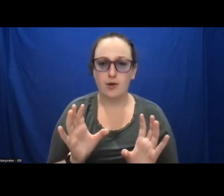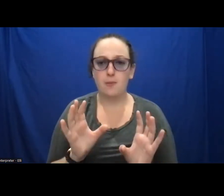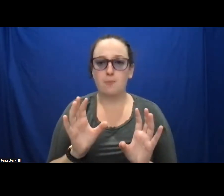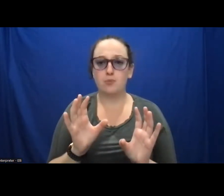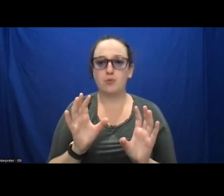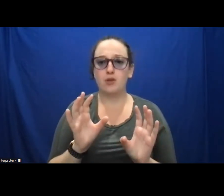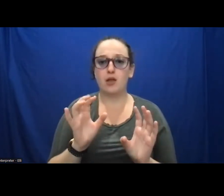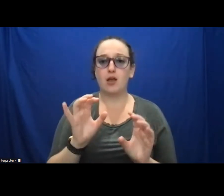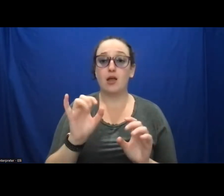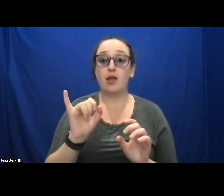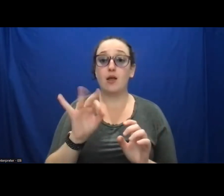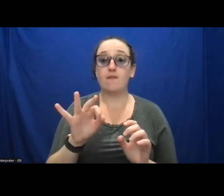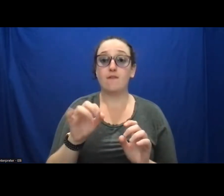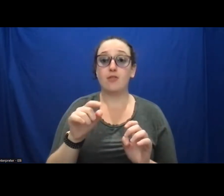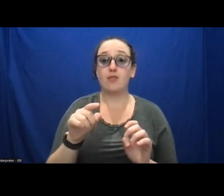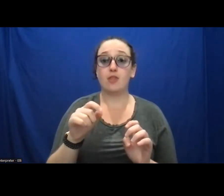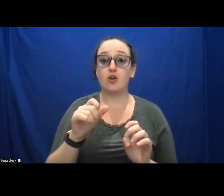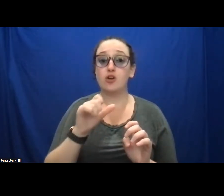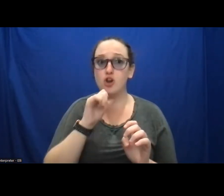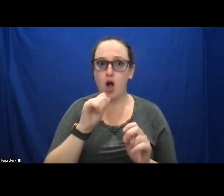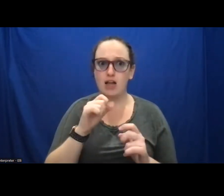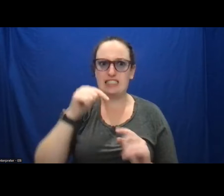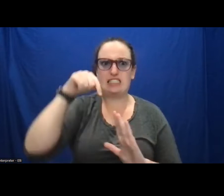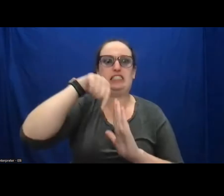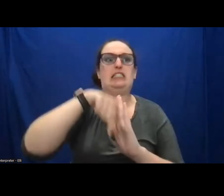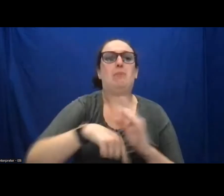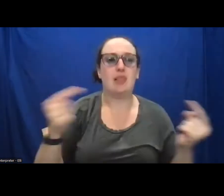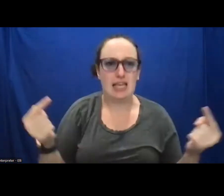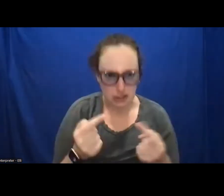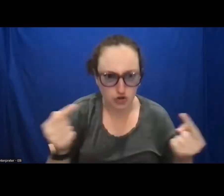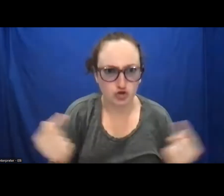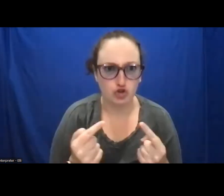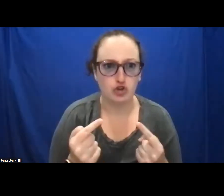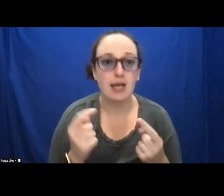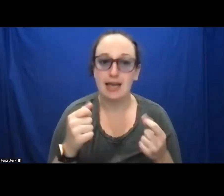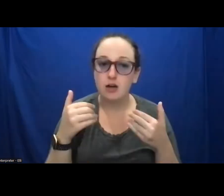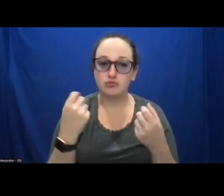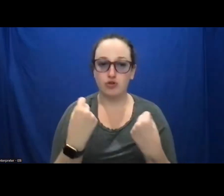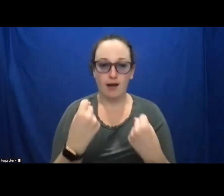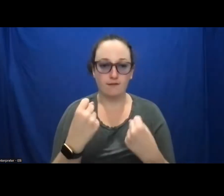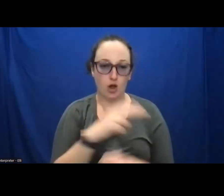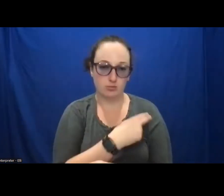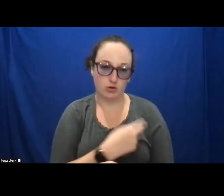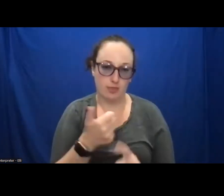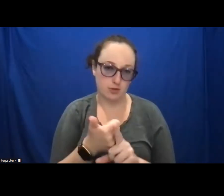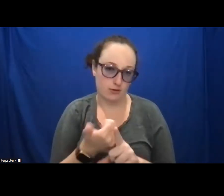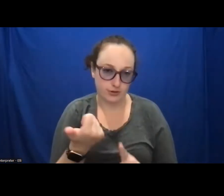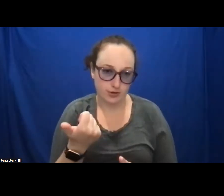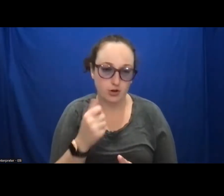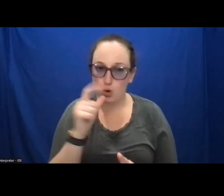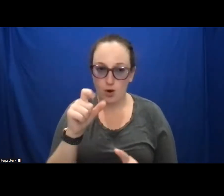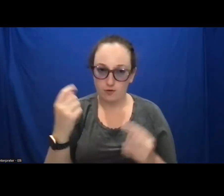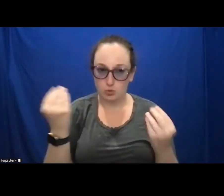something pressing medically, they don't need to go by 911. I think that helps